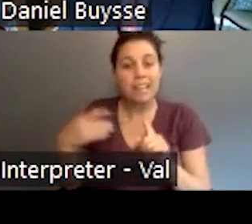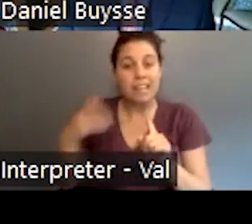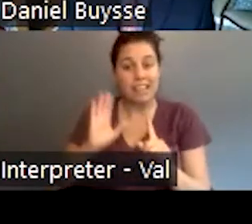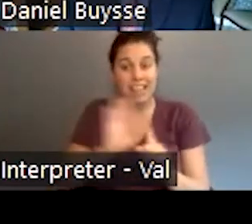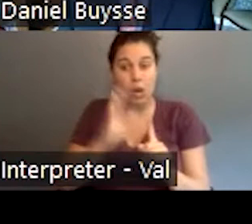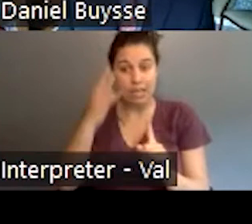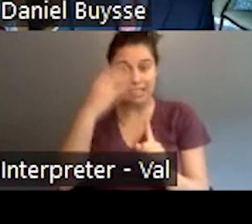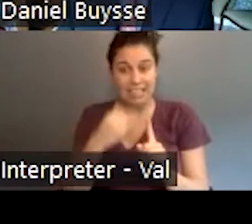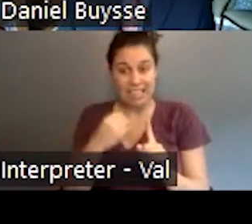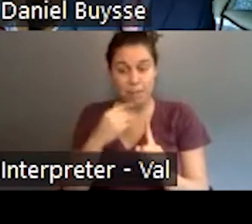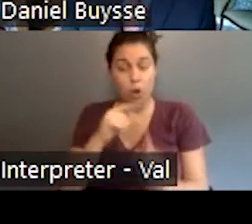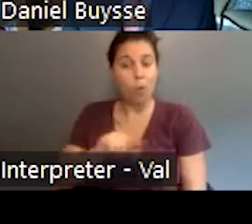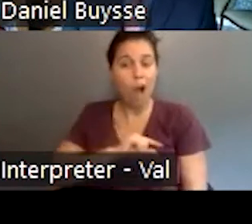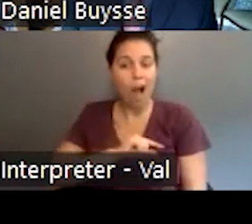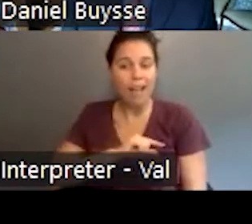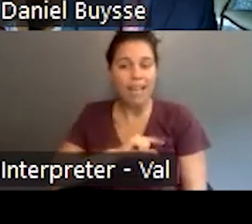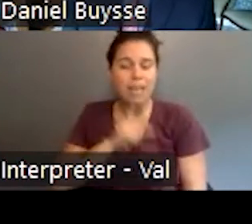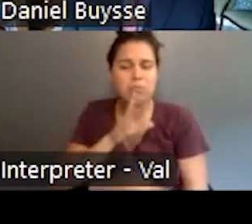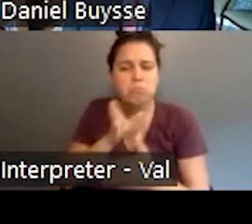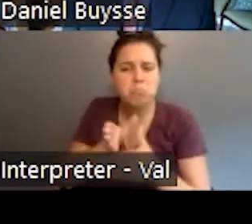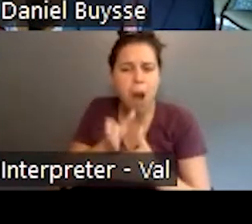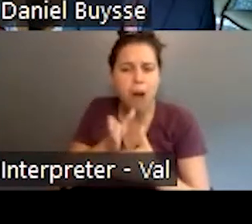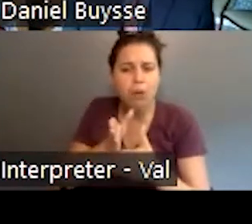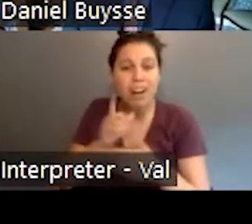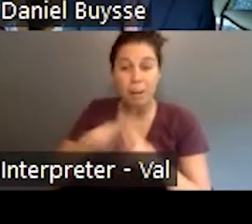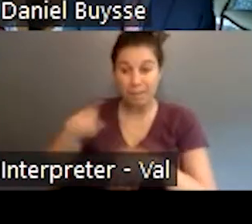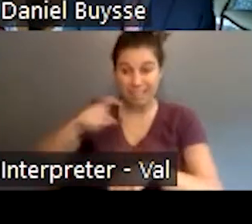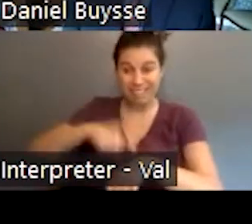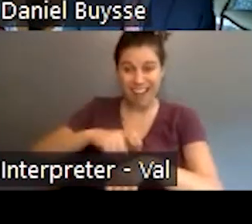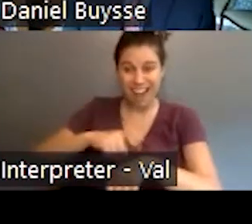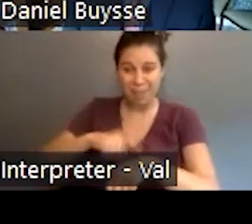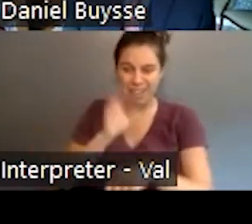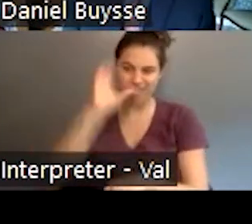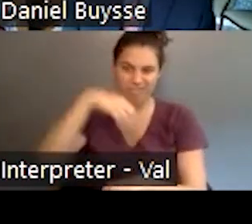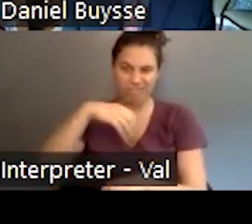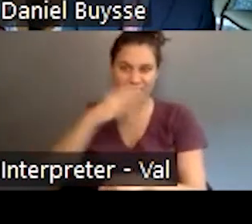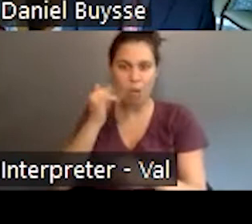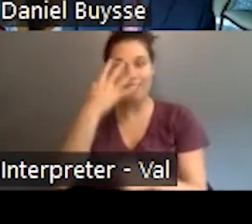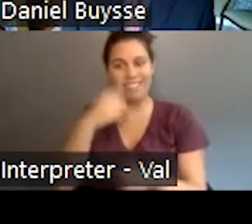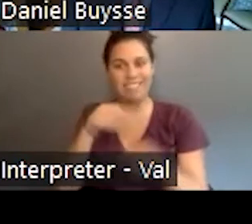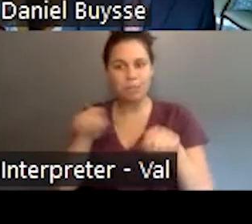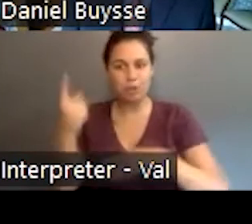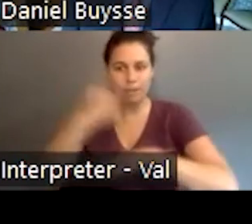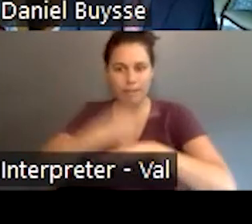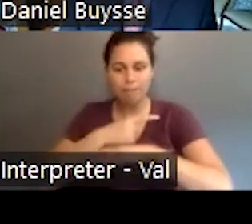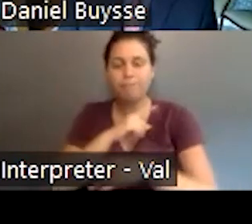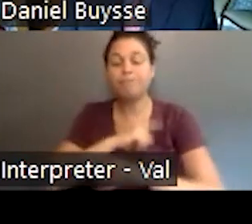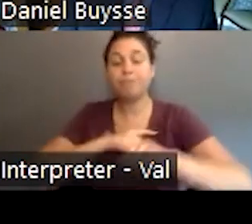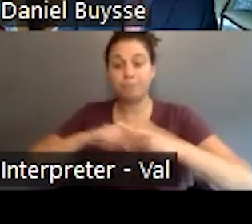is moderate, but they have unusual sleep timing. They're sleeping during the day. Individual